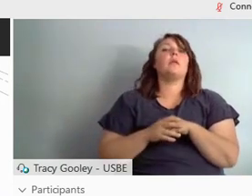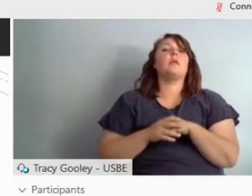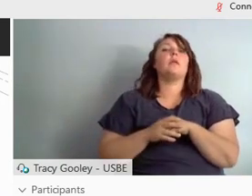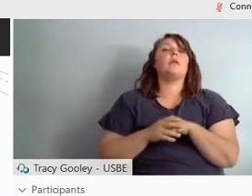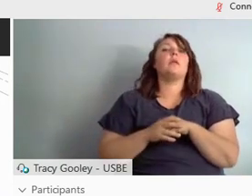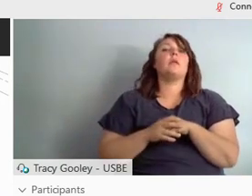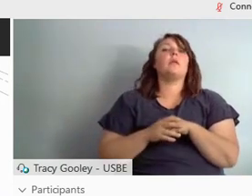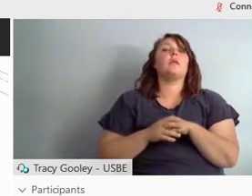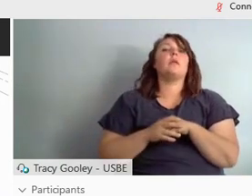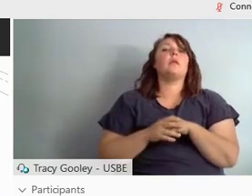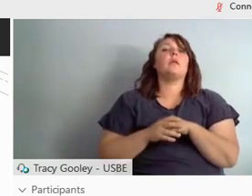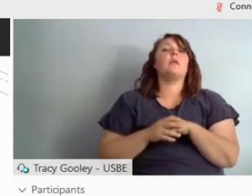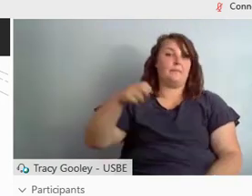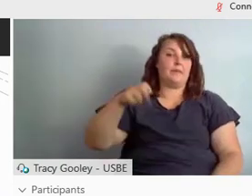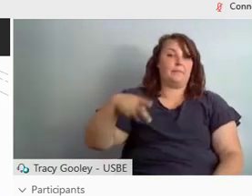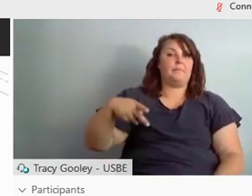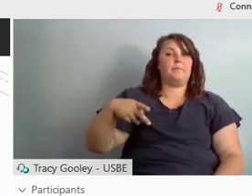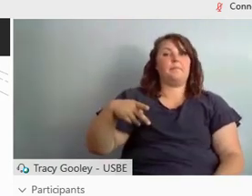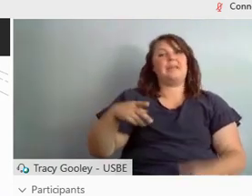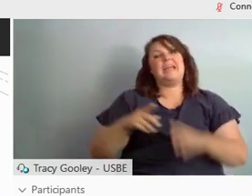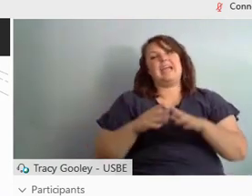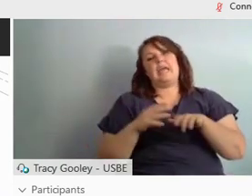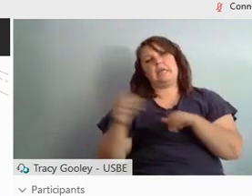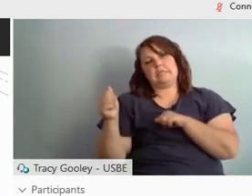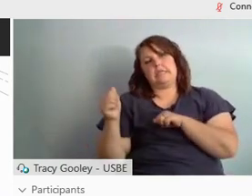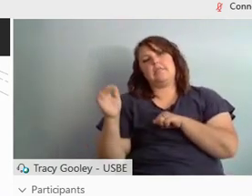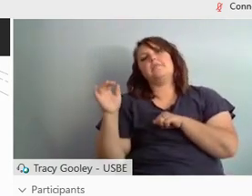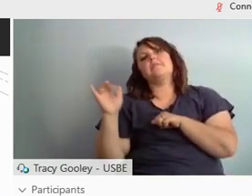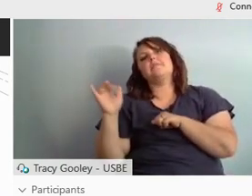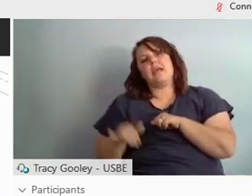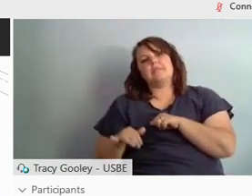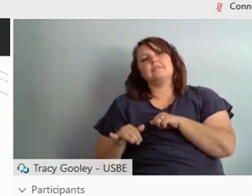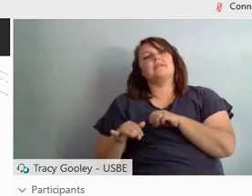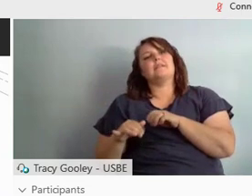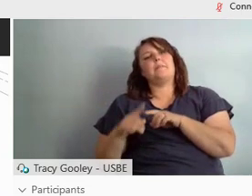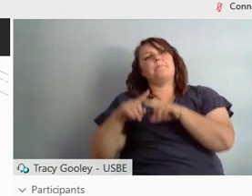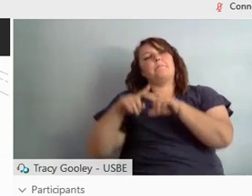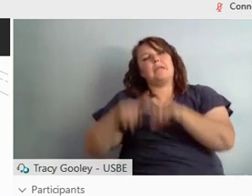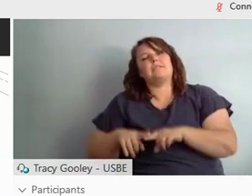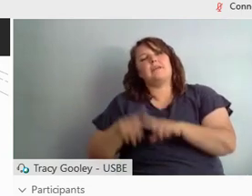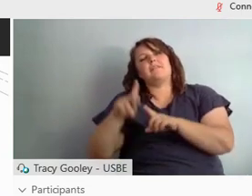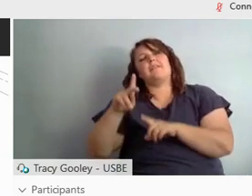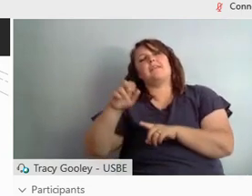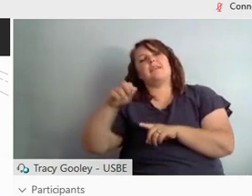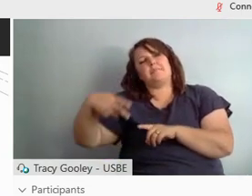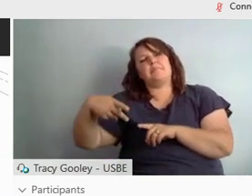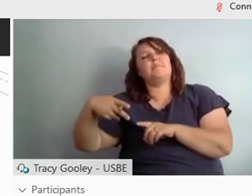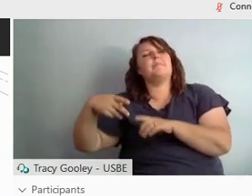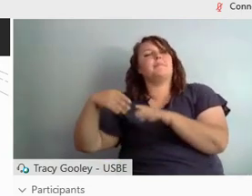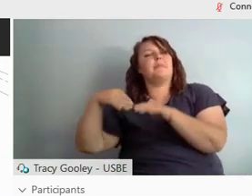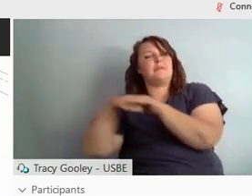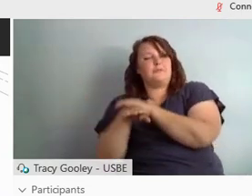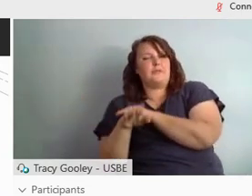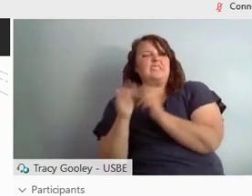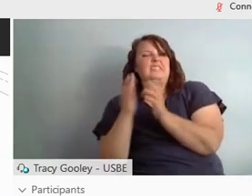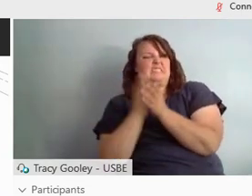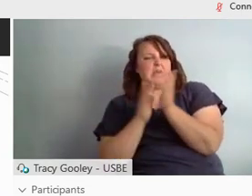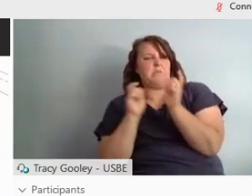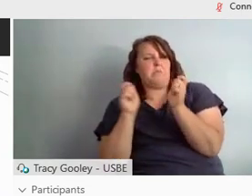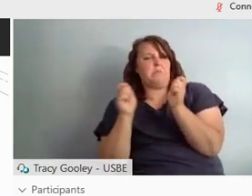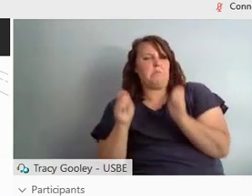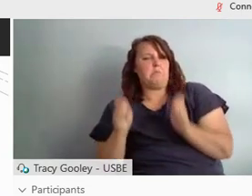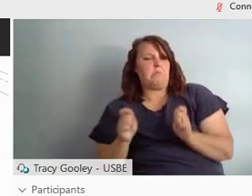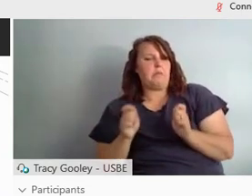here in the chat box, the PEEP exit is based off of the PEEP entry. There were some slight modifications made to portions